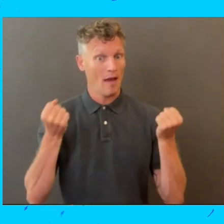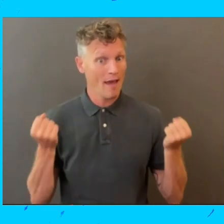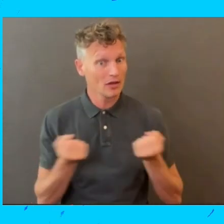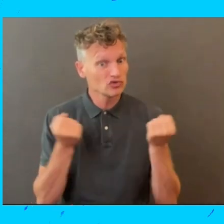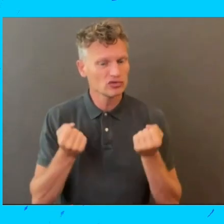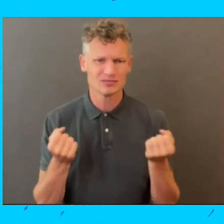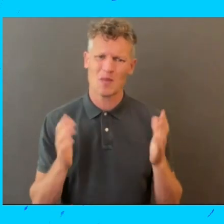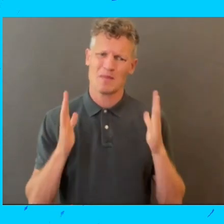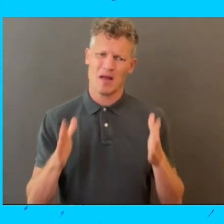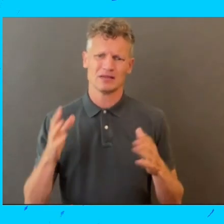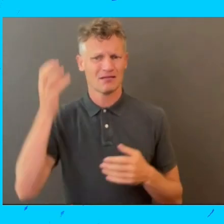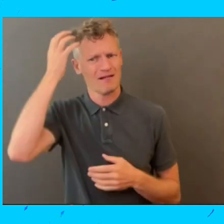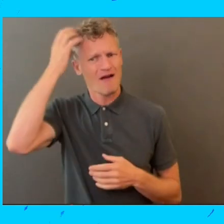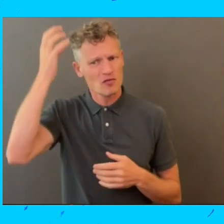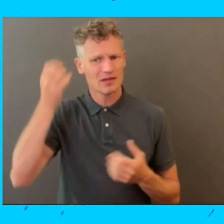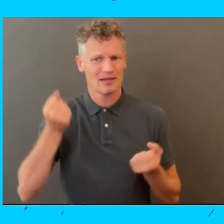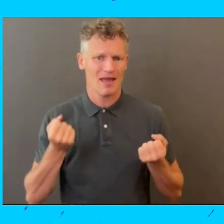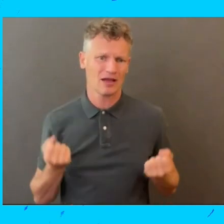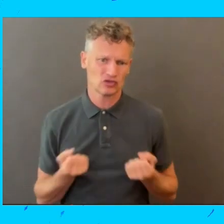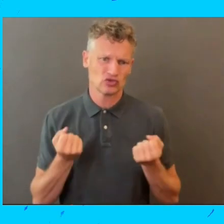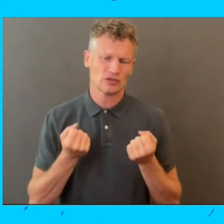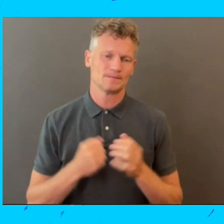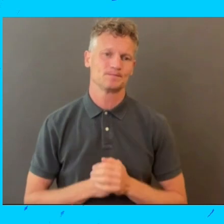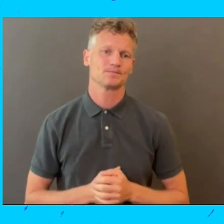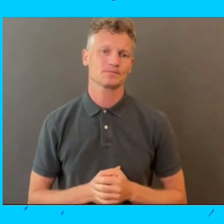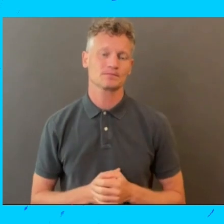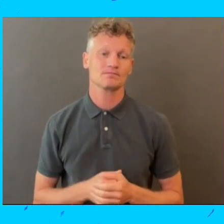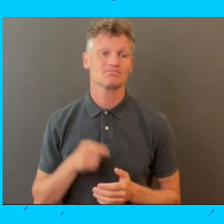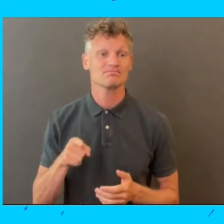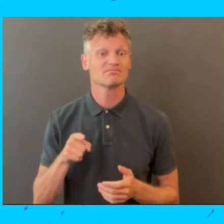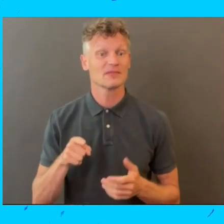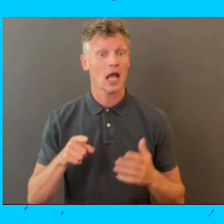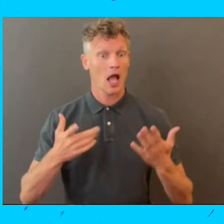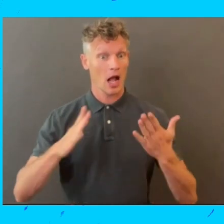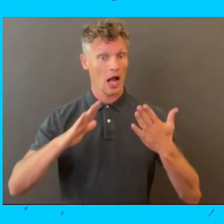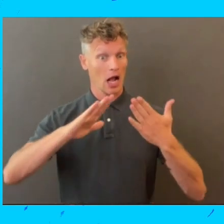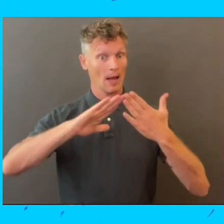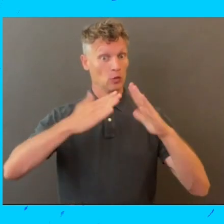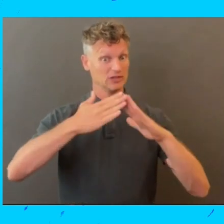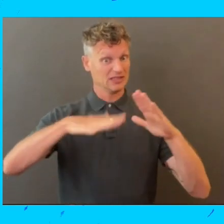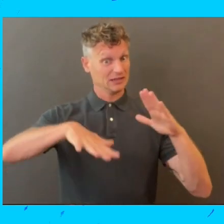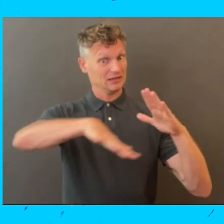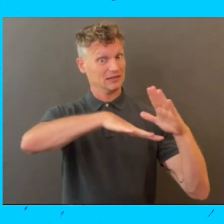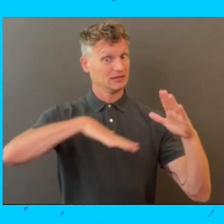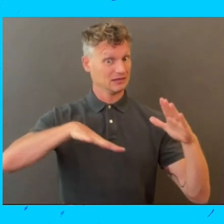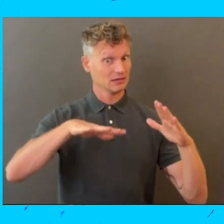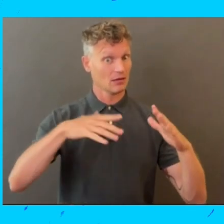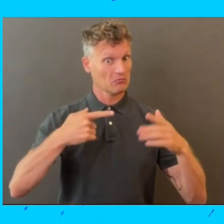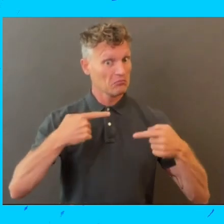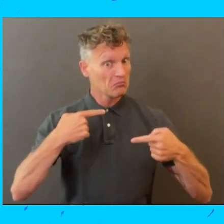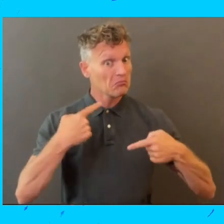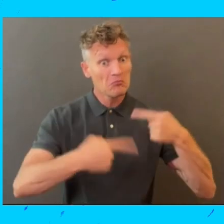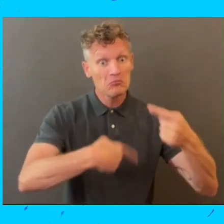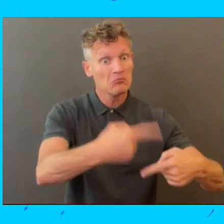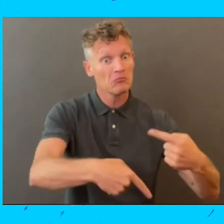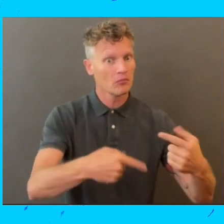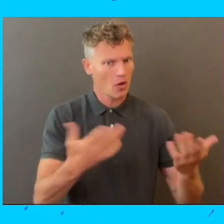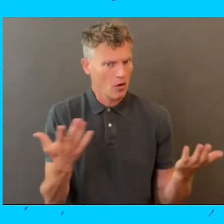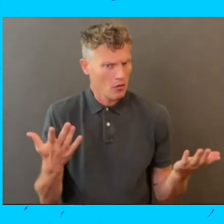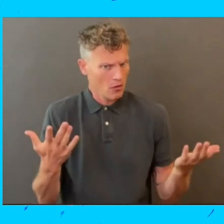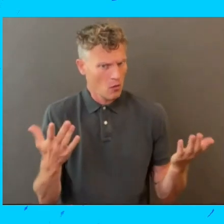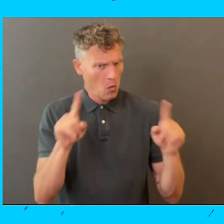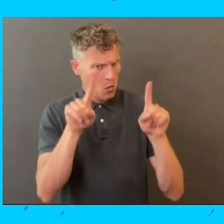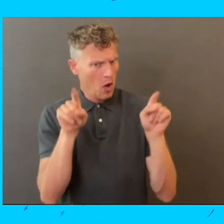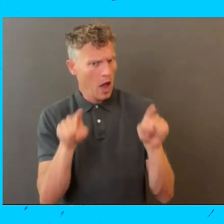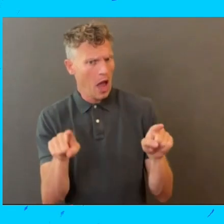government. If the communities are doing it, why don't you take action on that person? Why don't you let them be the